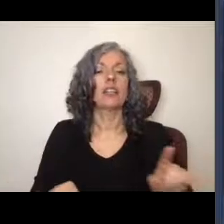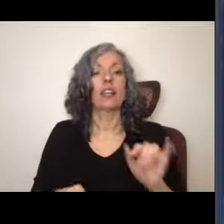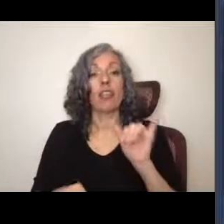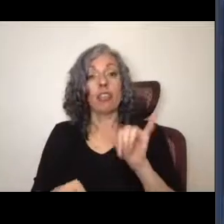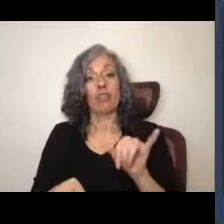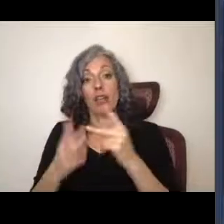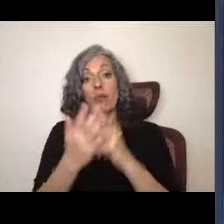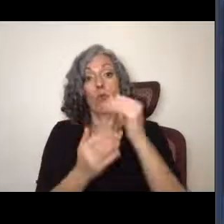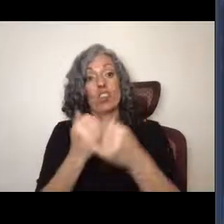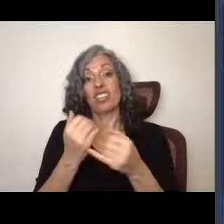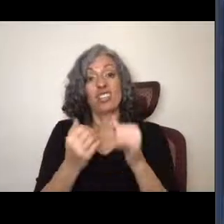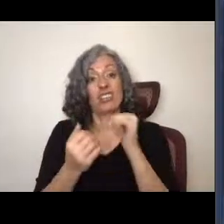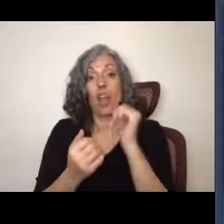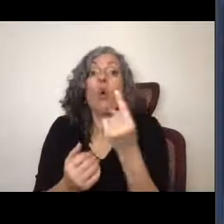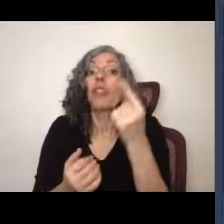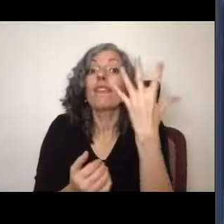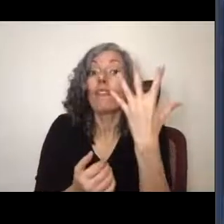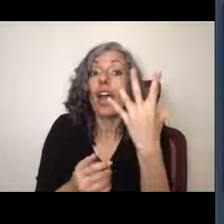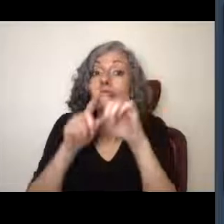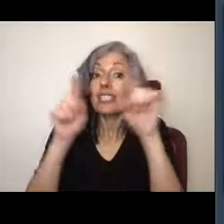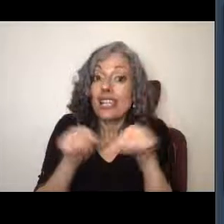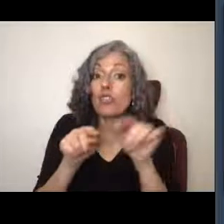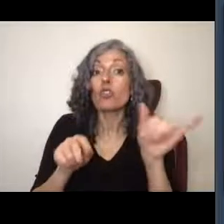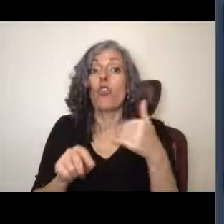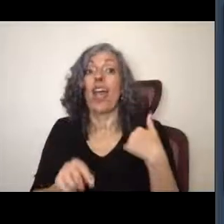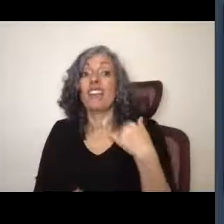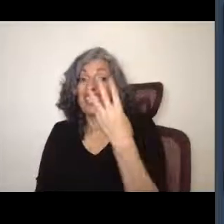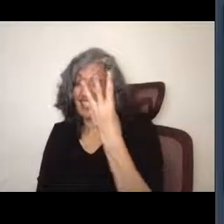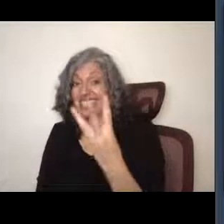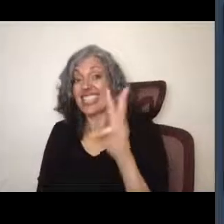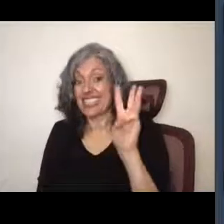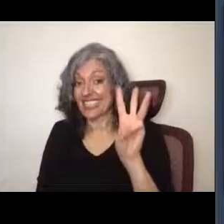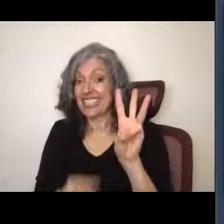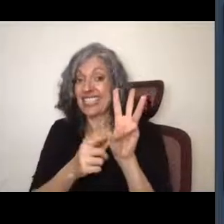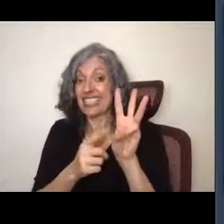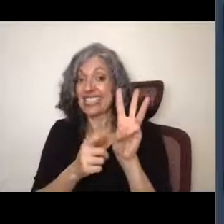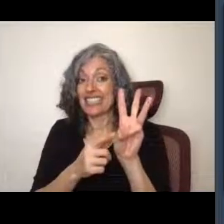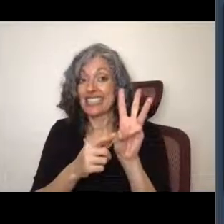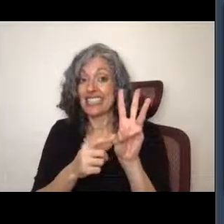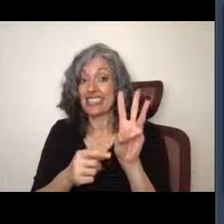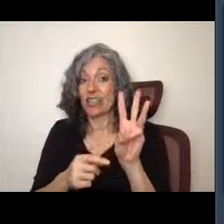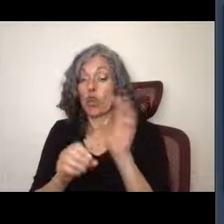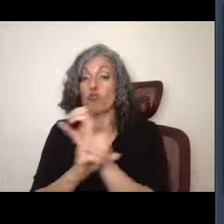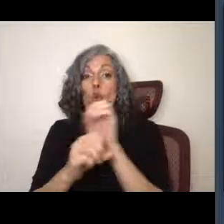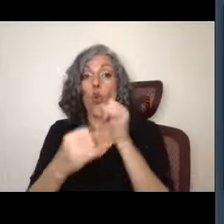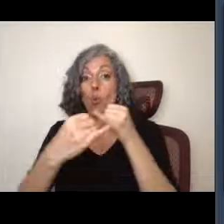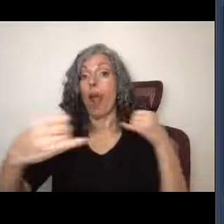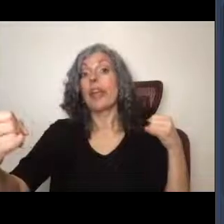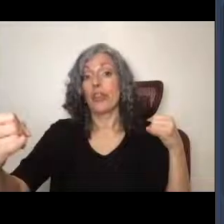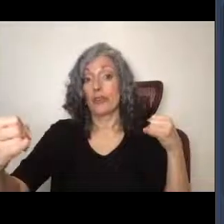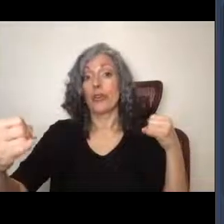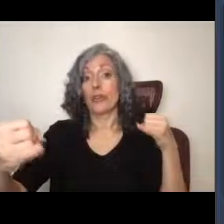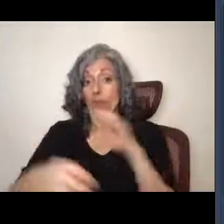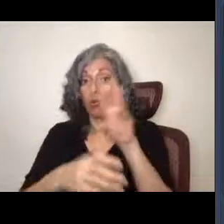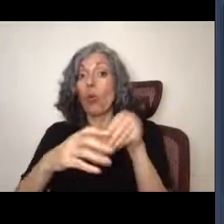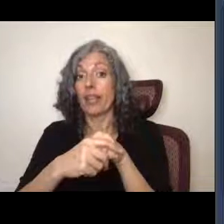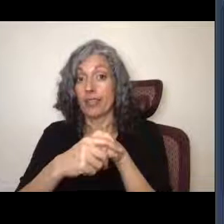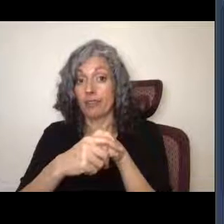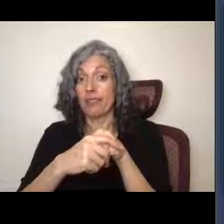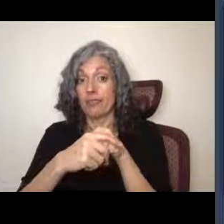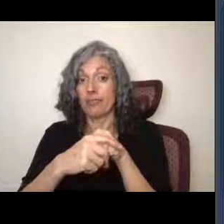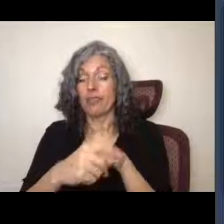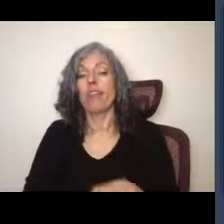the 5 signs, we have also the 6 wireless detection systems that we're putting out there that's still going in. We also have the